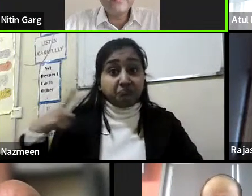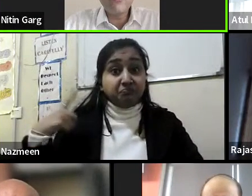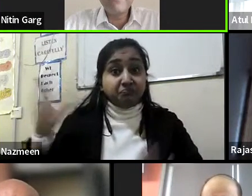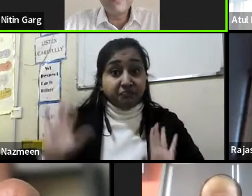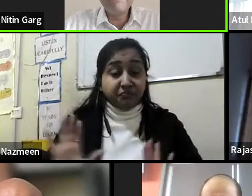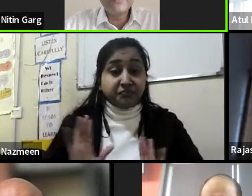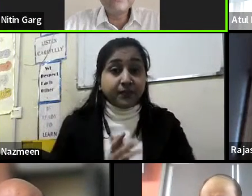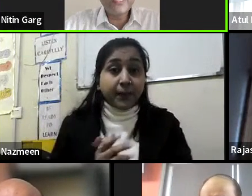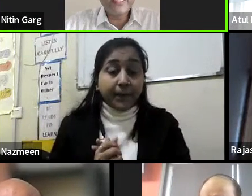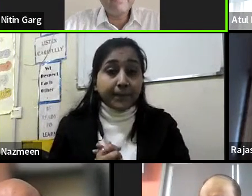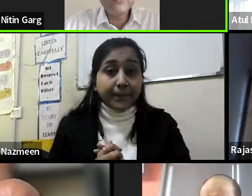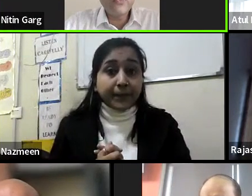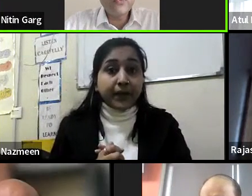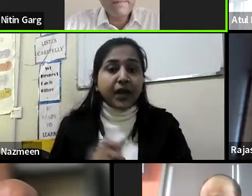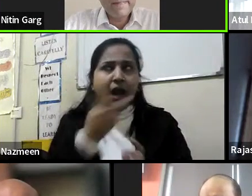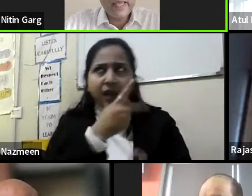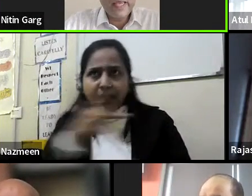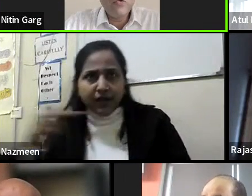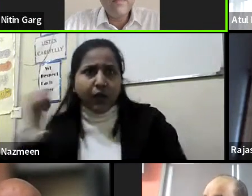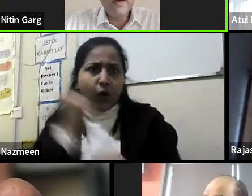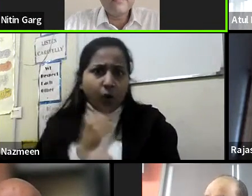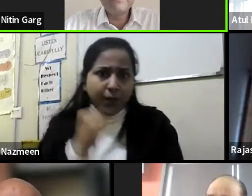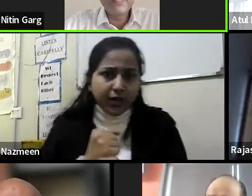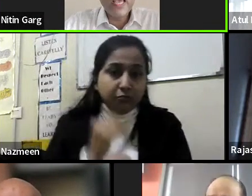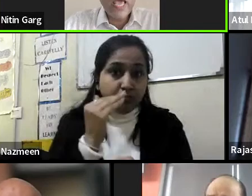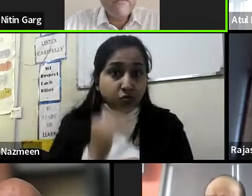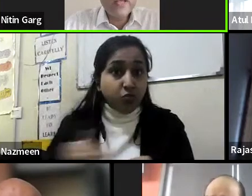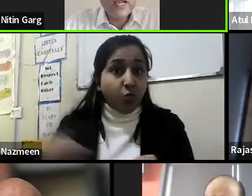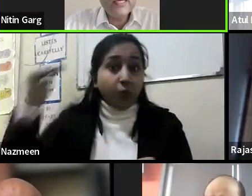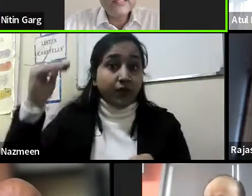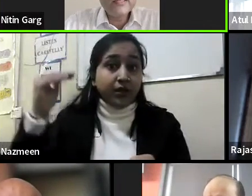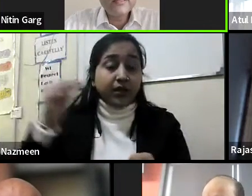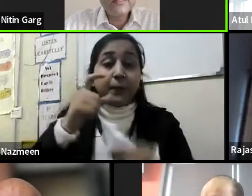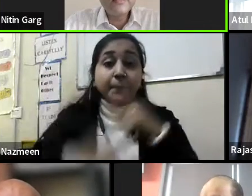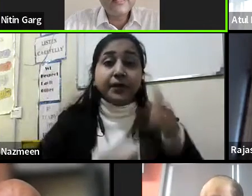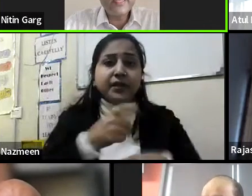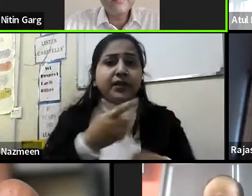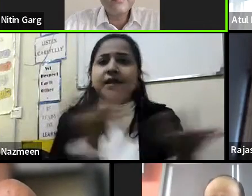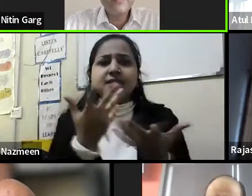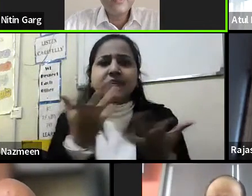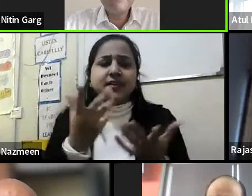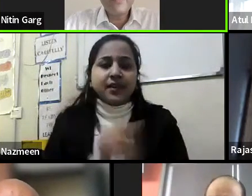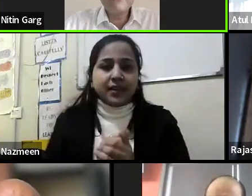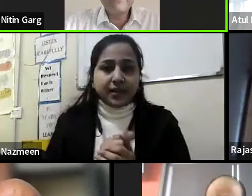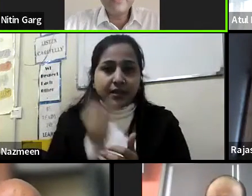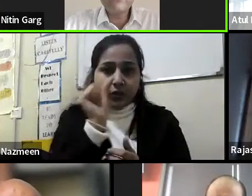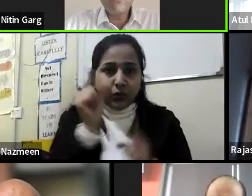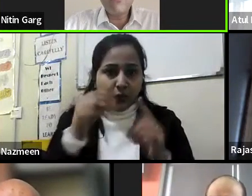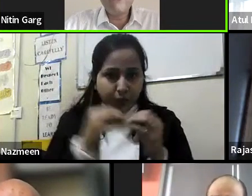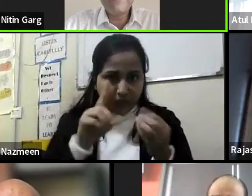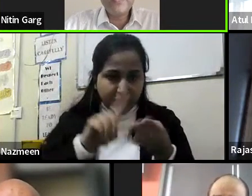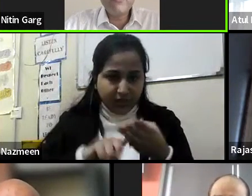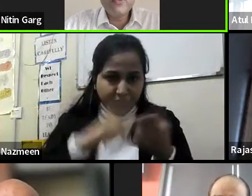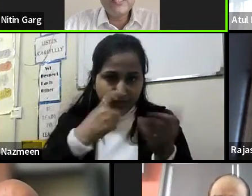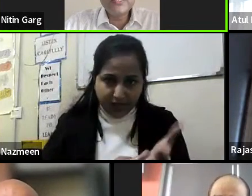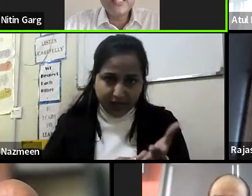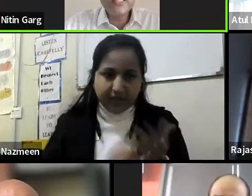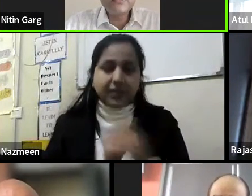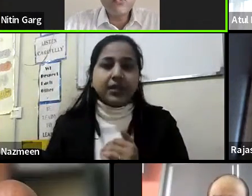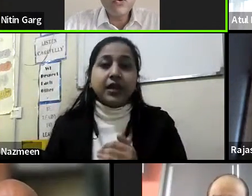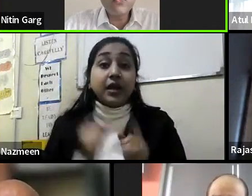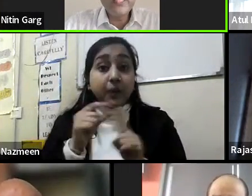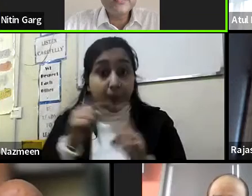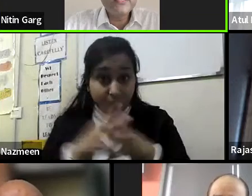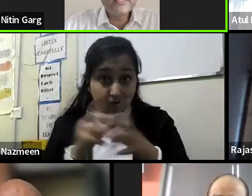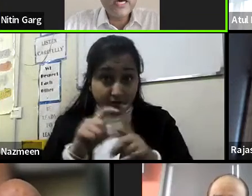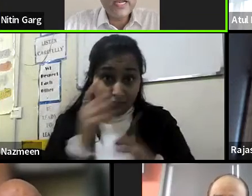government and top companies like Amazon and Uber have realized that empowerment of PWDs